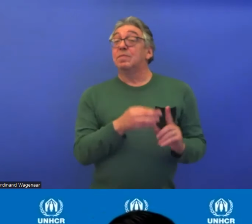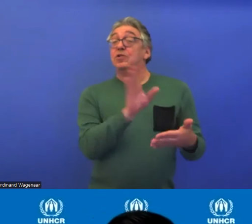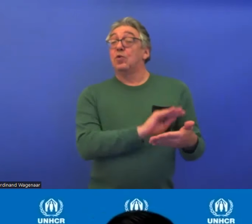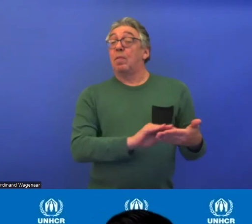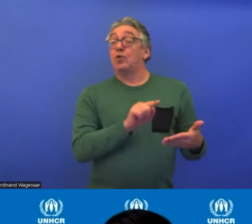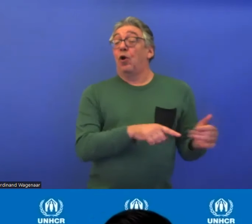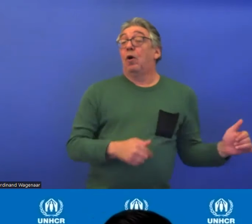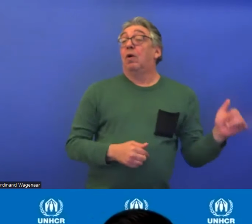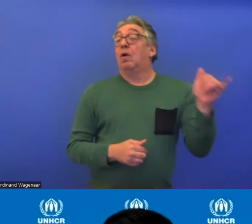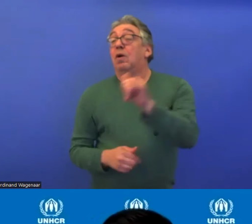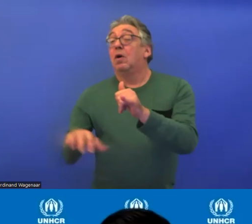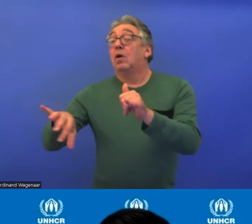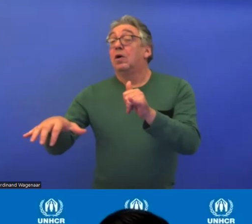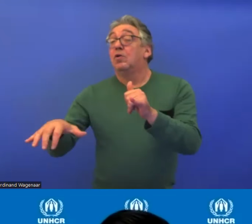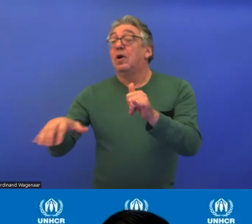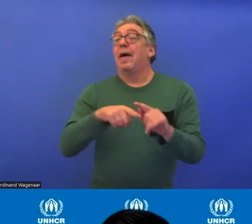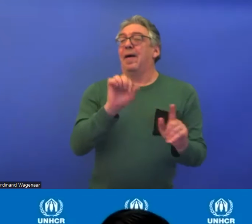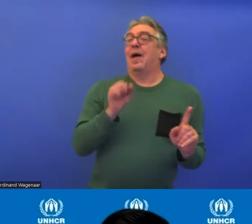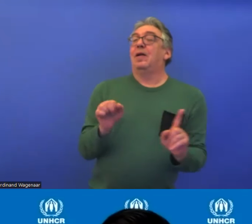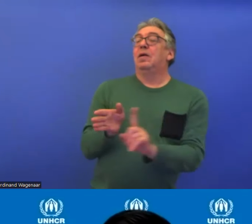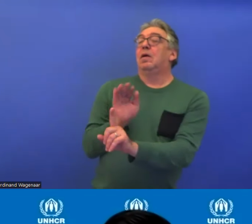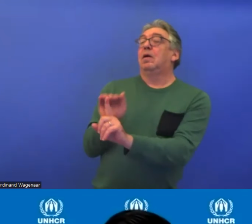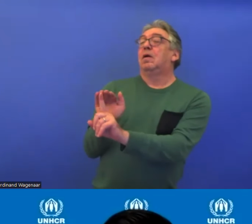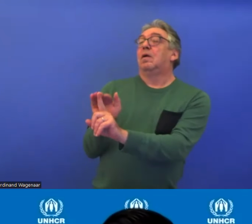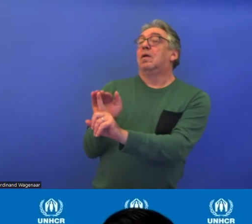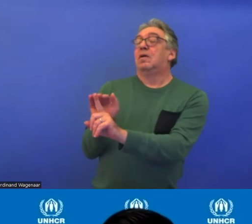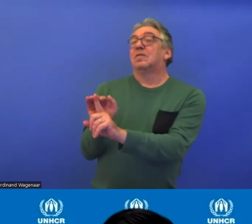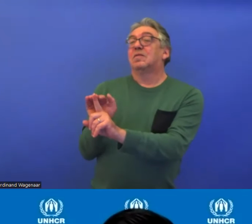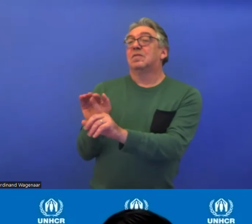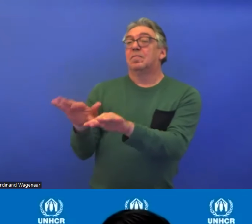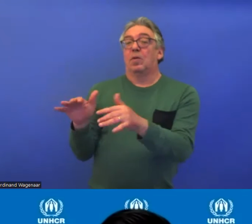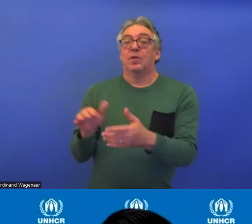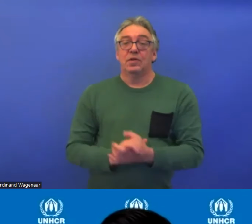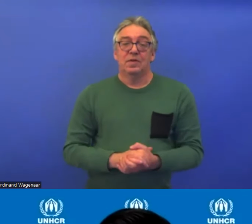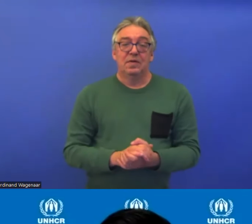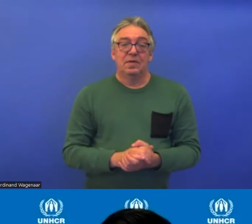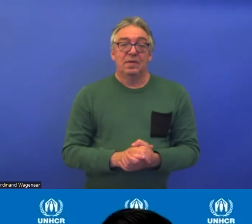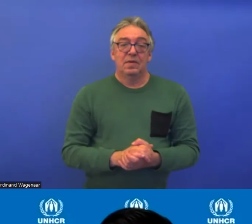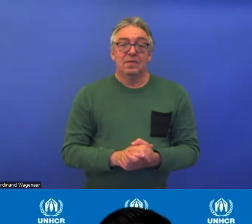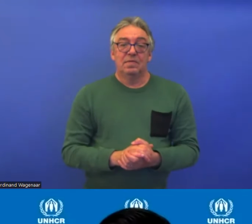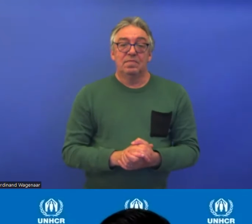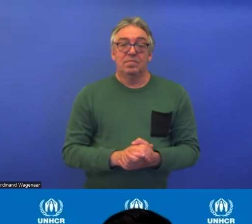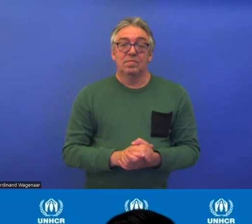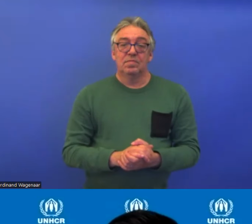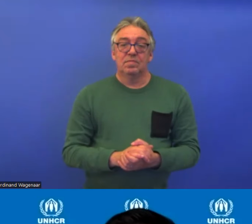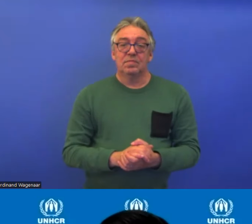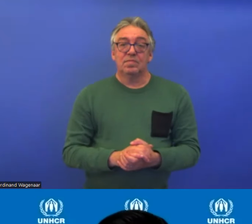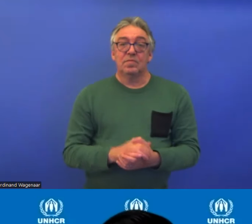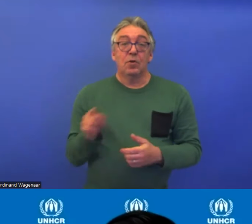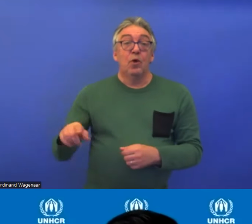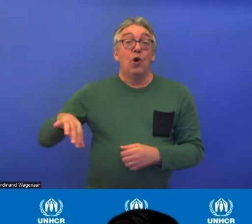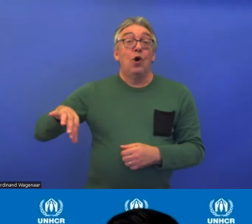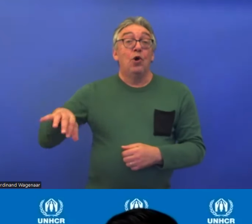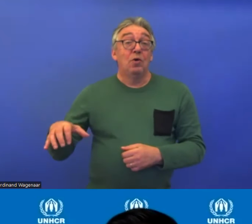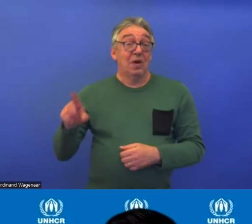also, although the core decisions have to be made by the parliament and the executive, and that's where the heavy lifting has to happen at the country level, we